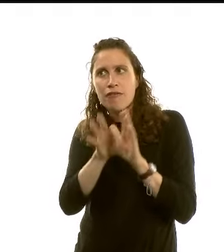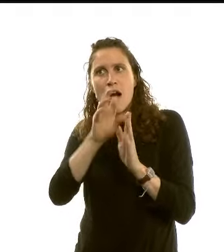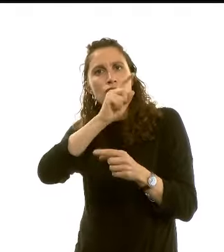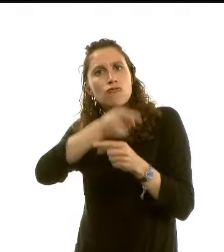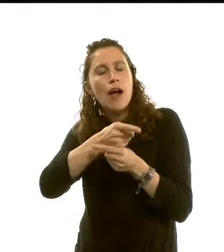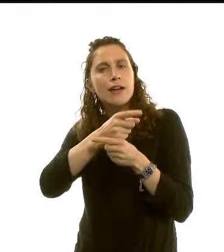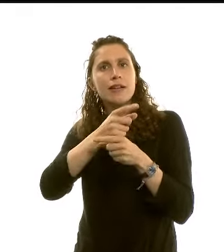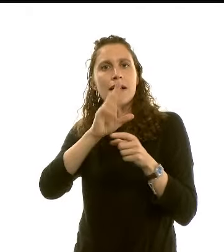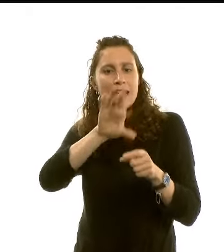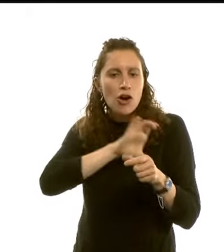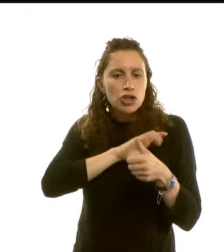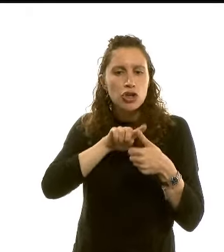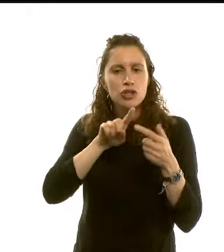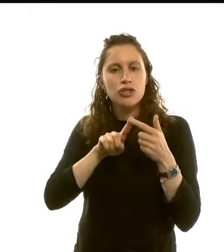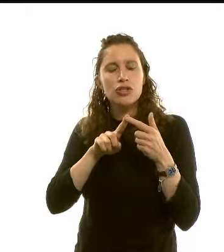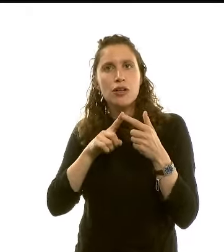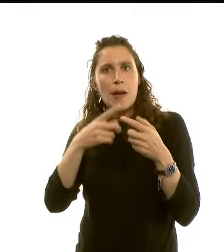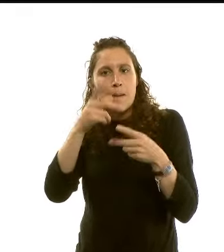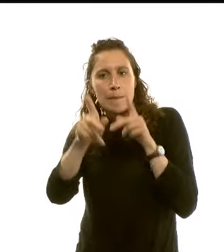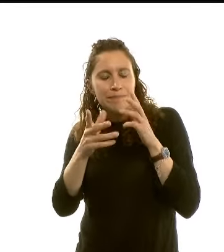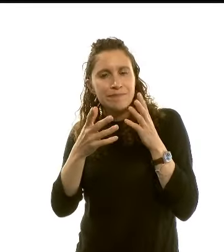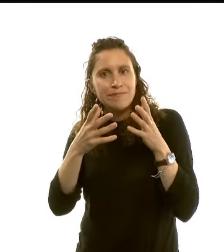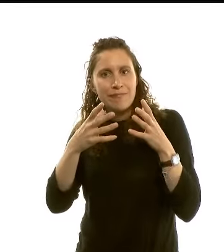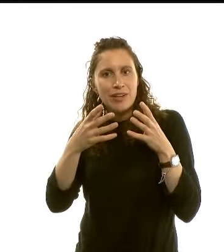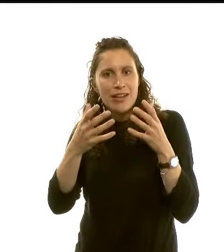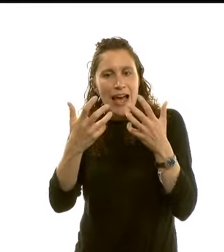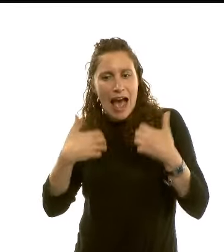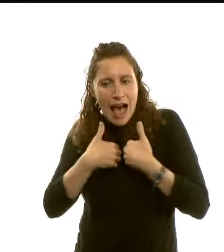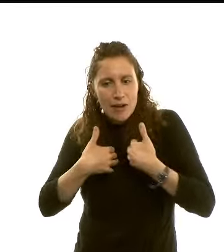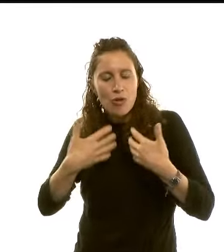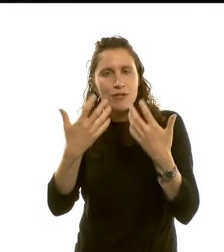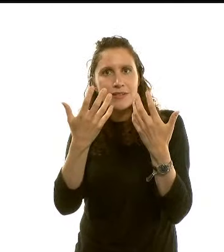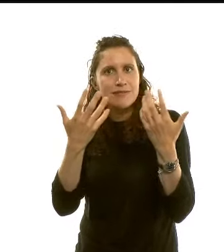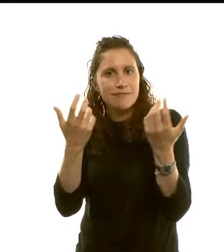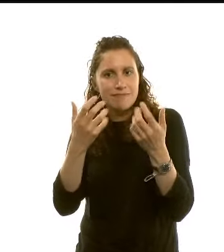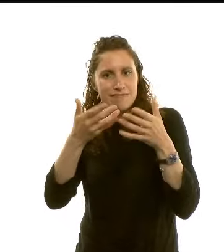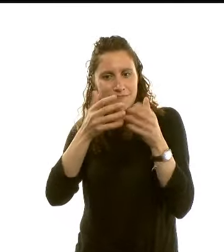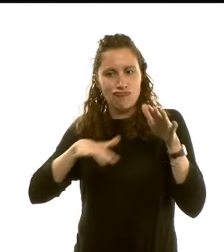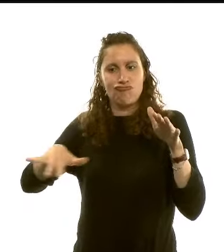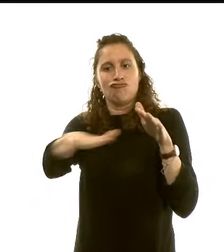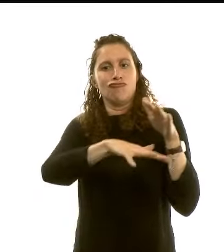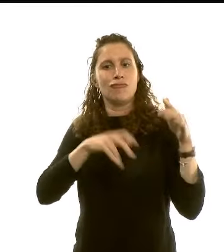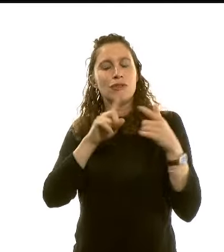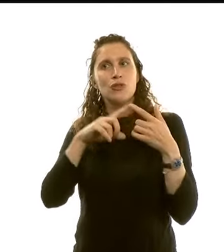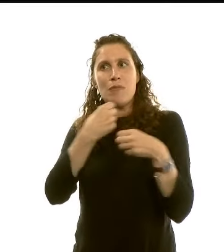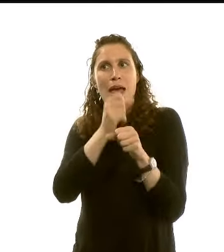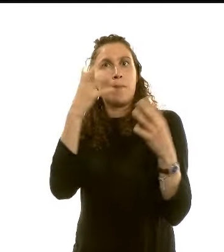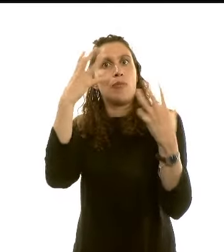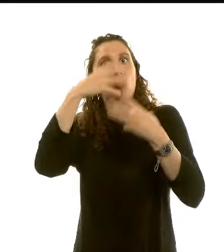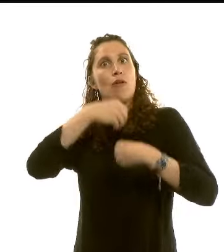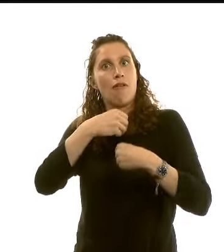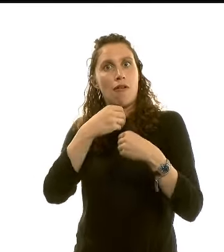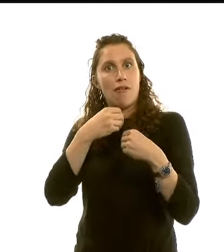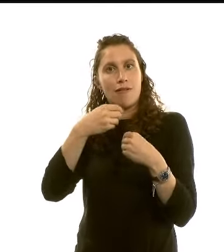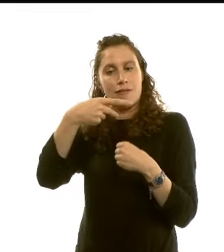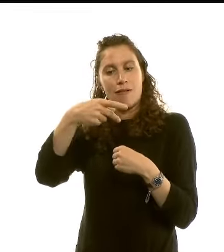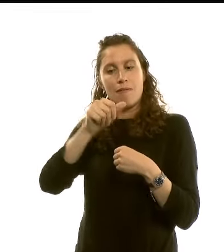characters, creatures, scenarios, and landscapes to create the most beautiful and majestic Pandoran sets.